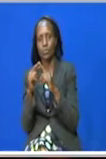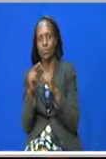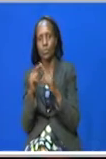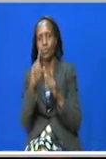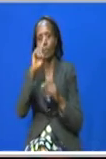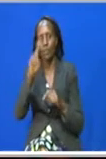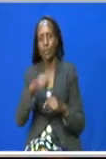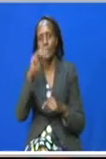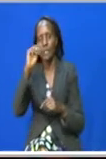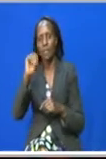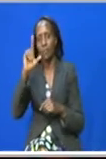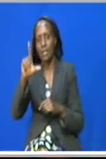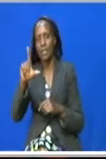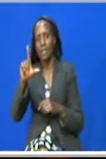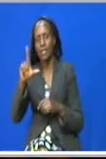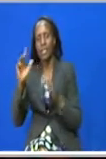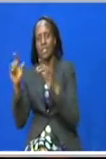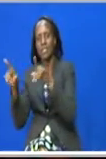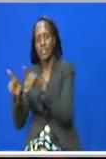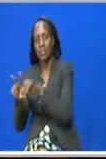ml is equivalent to 1